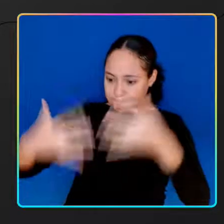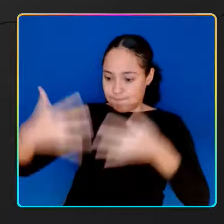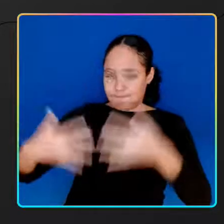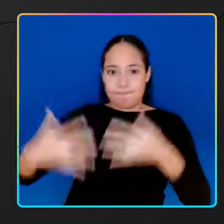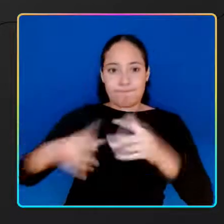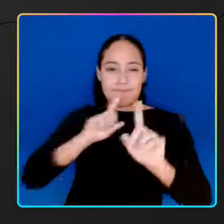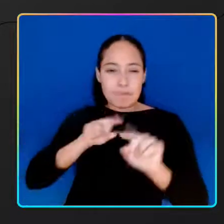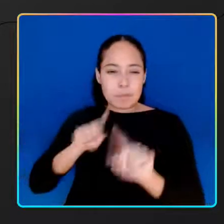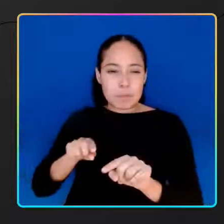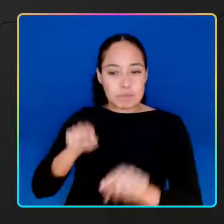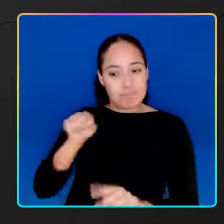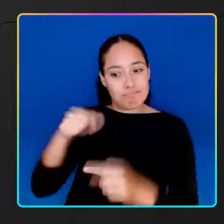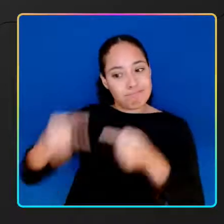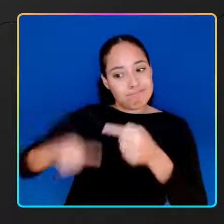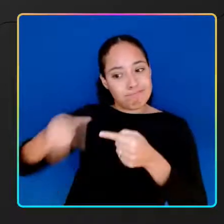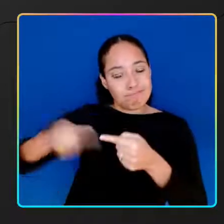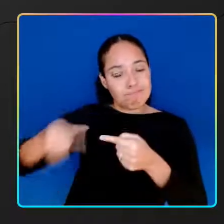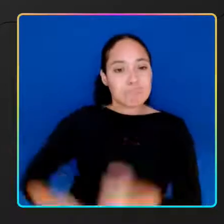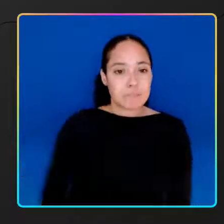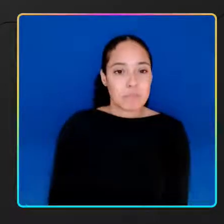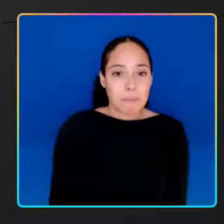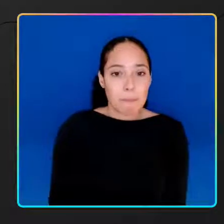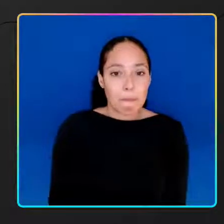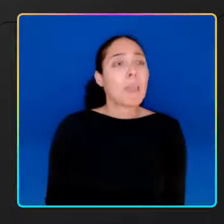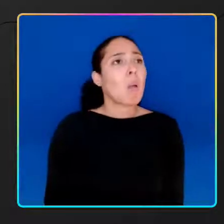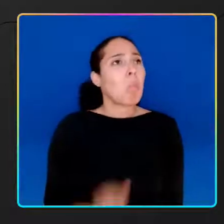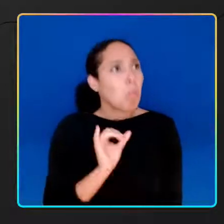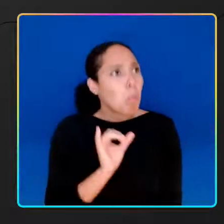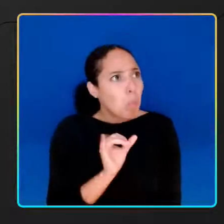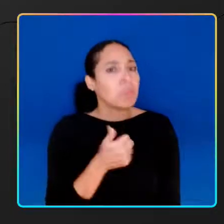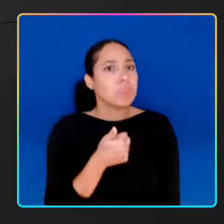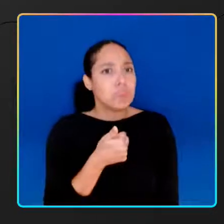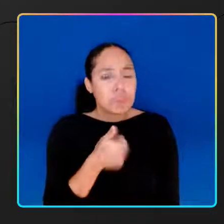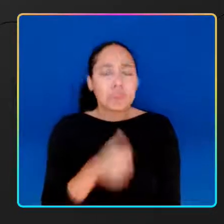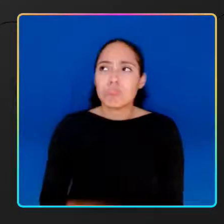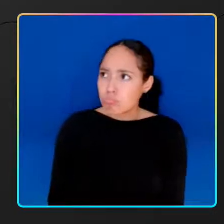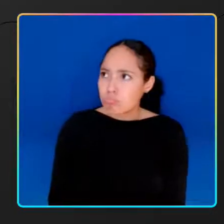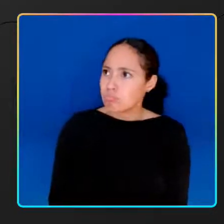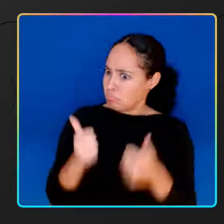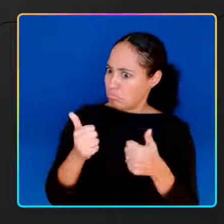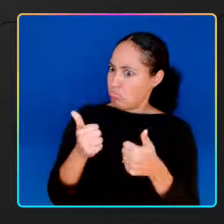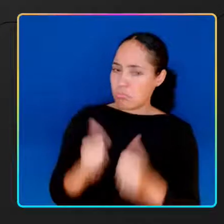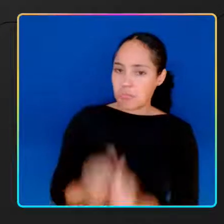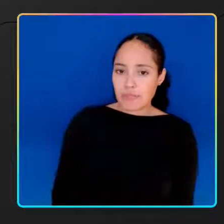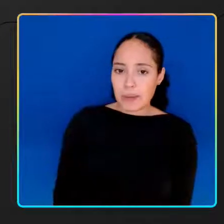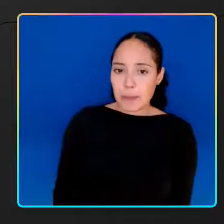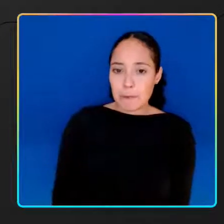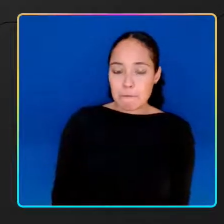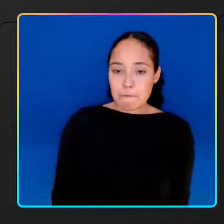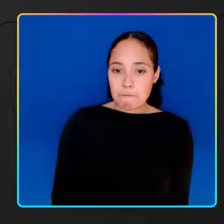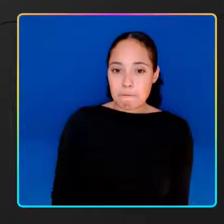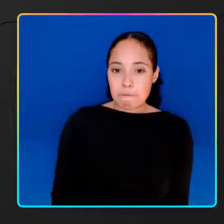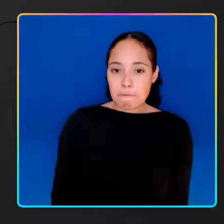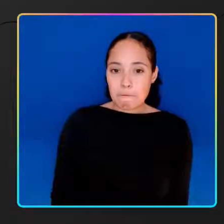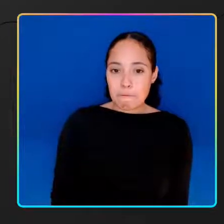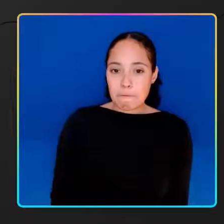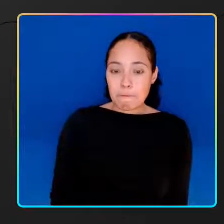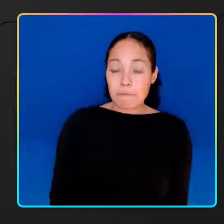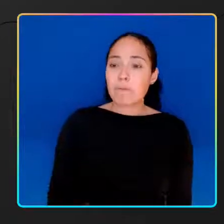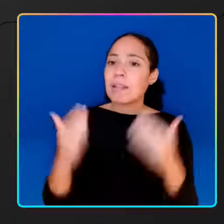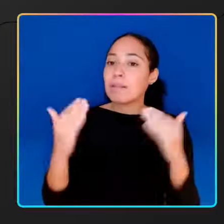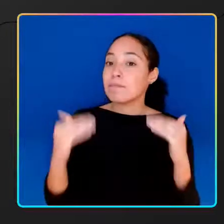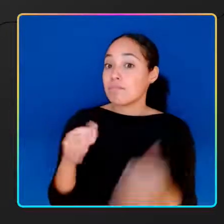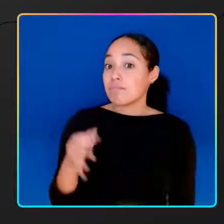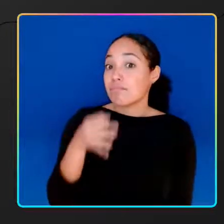Oh, what a wonderful explanation of it as well. Very, very efficient. Cool. The next question is, what is the most useful